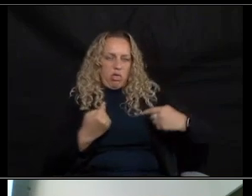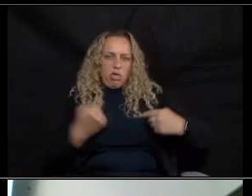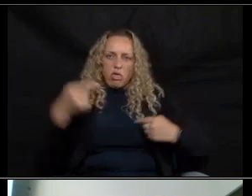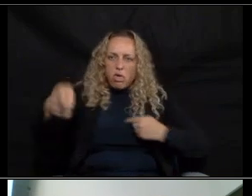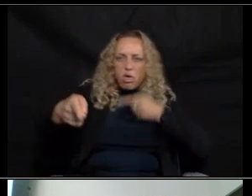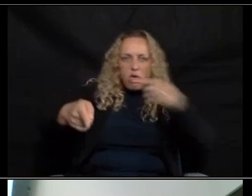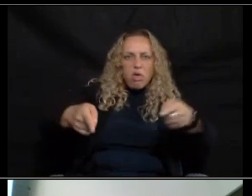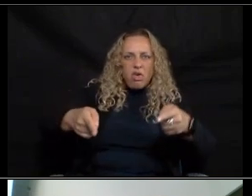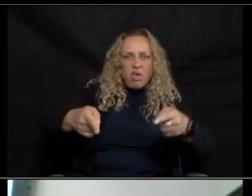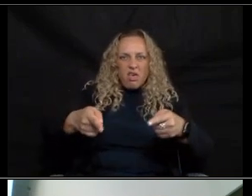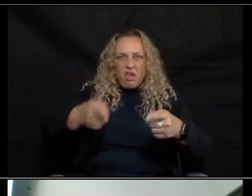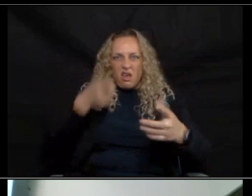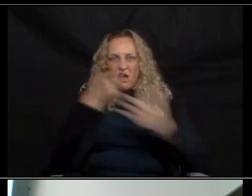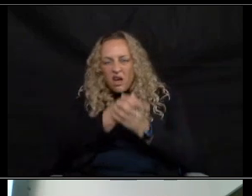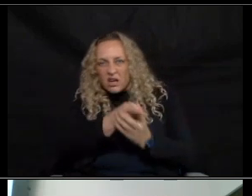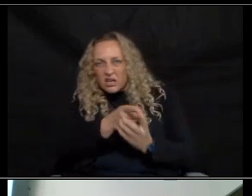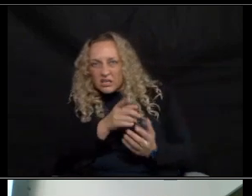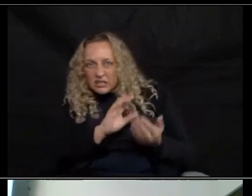our city staff.